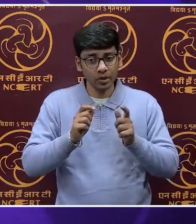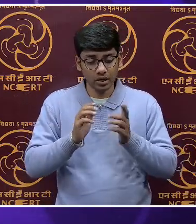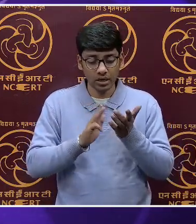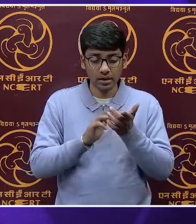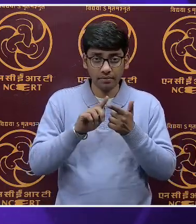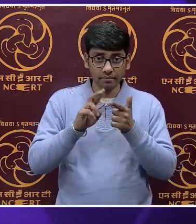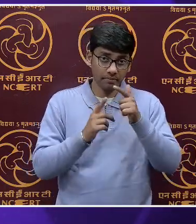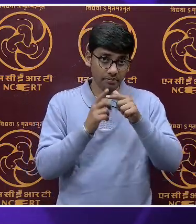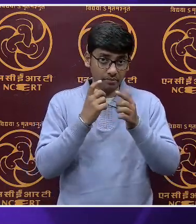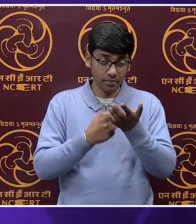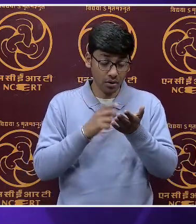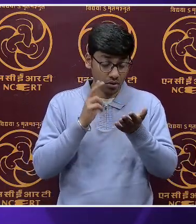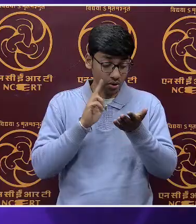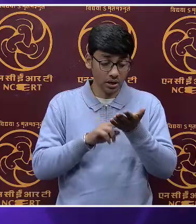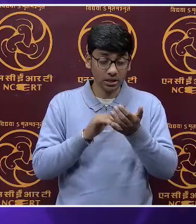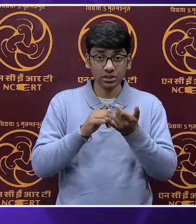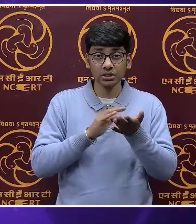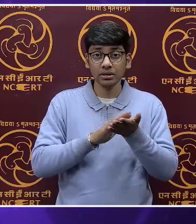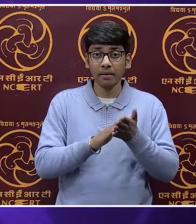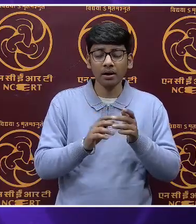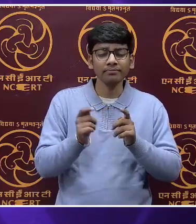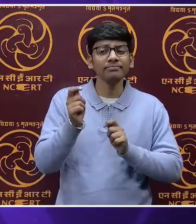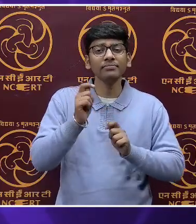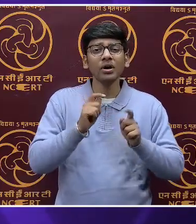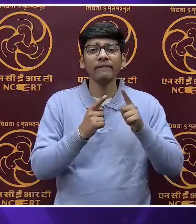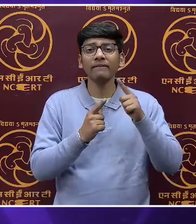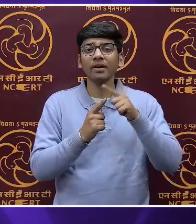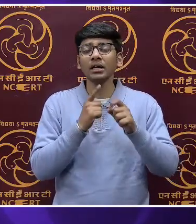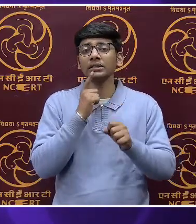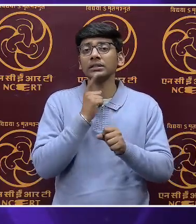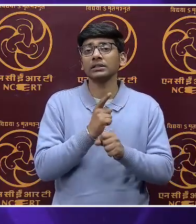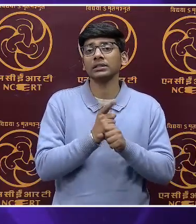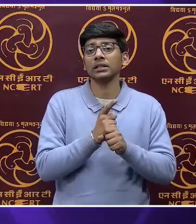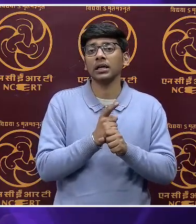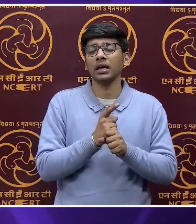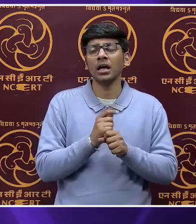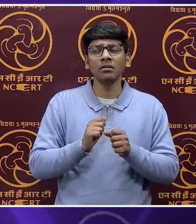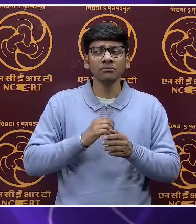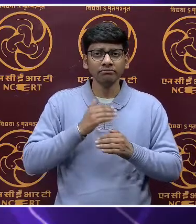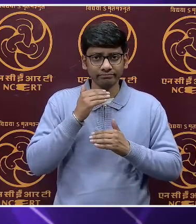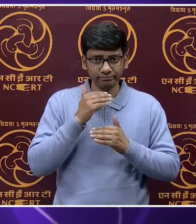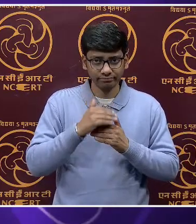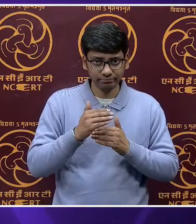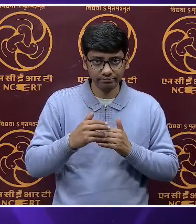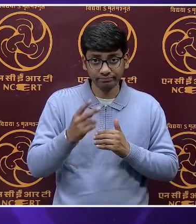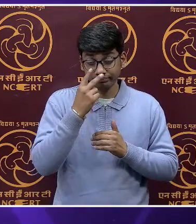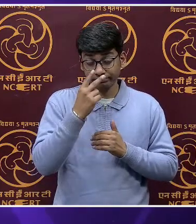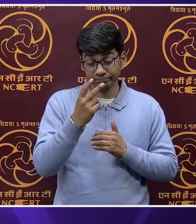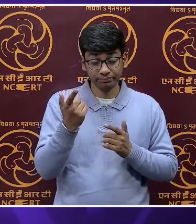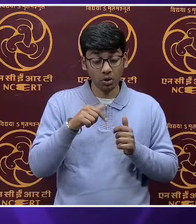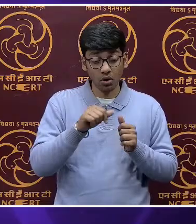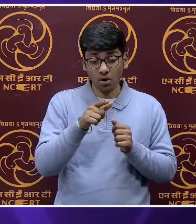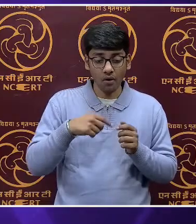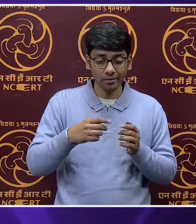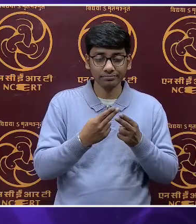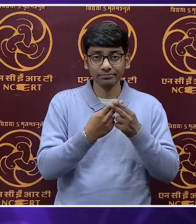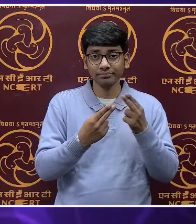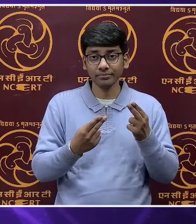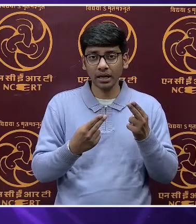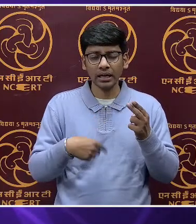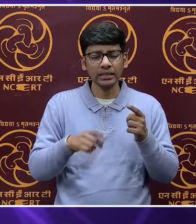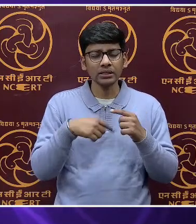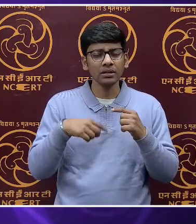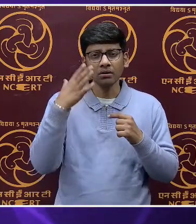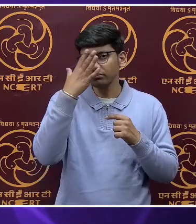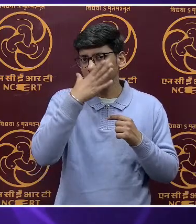been discussing, Yes. that how important is the role of the teacher. Right. I will move fast and take our viewers to the character sketch of Evelyn Glennie, a